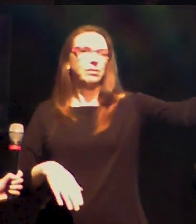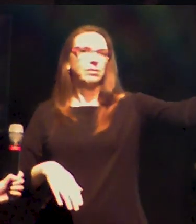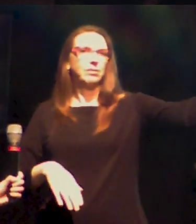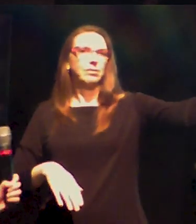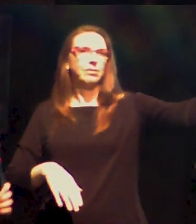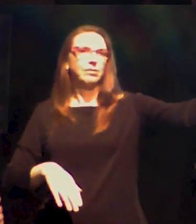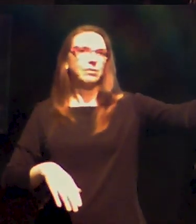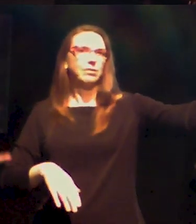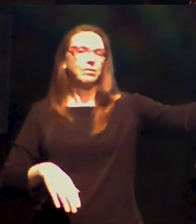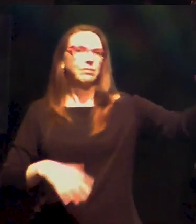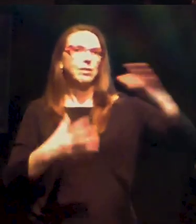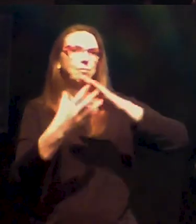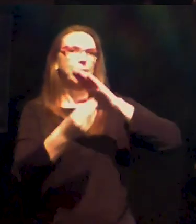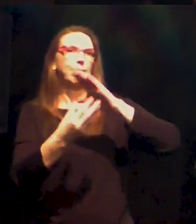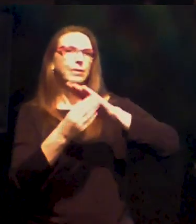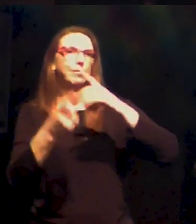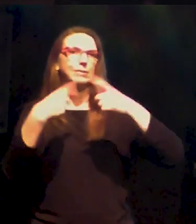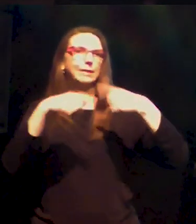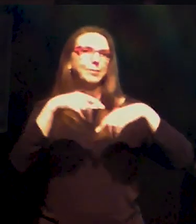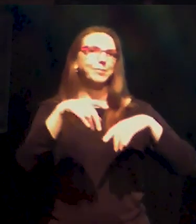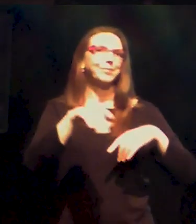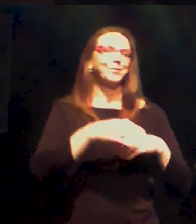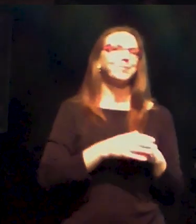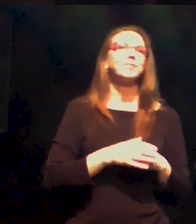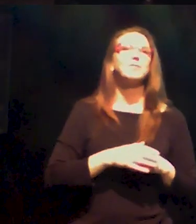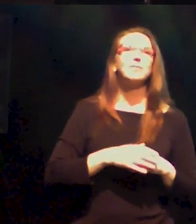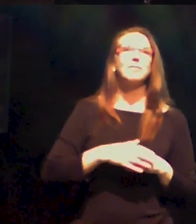Thank you. No, I've got it. You got it? Thank you.